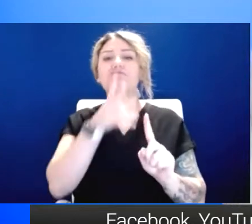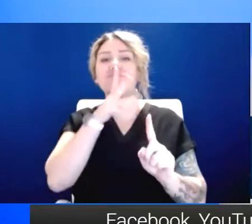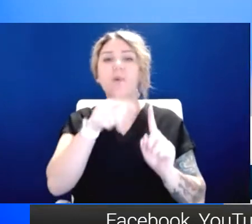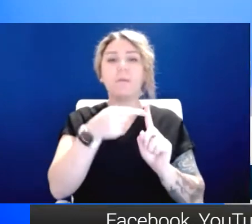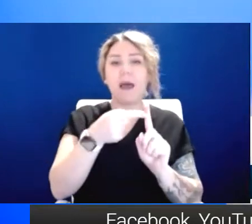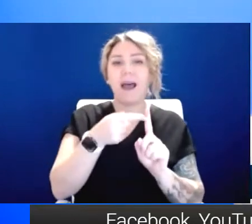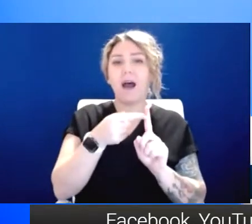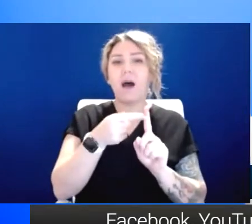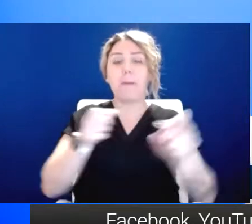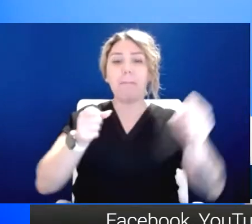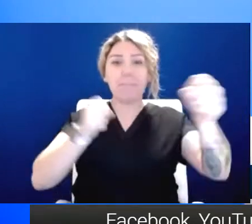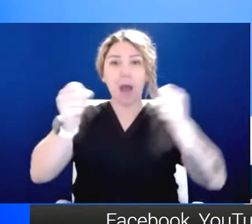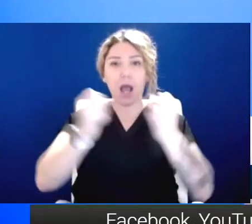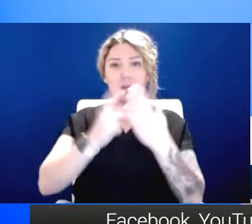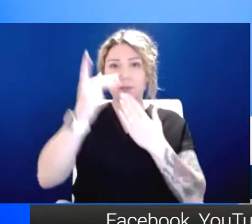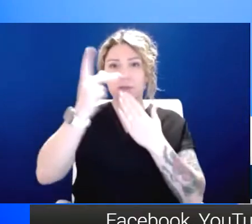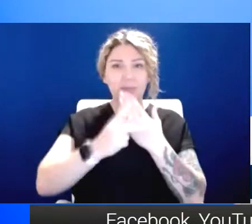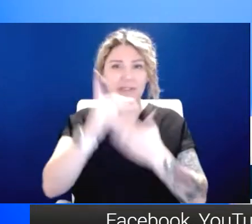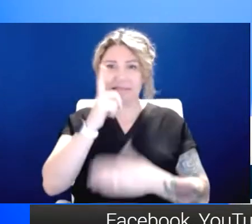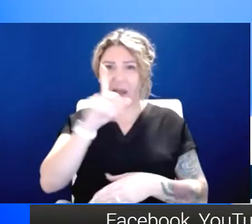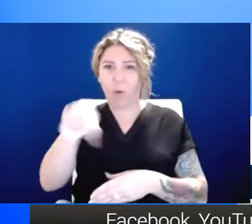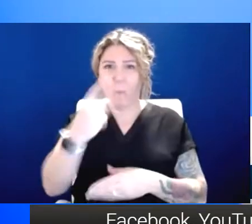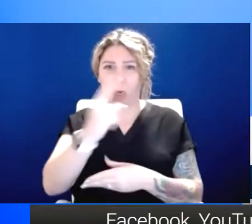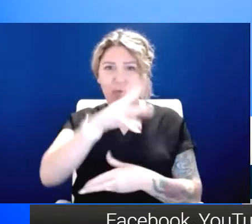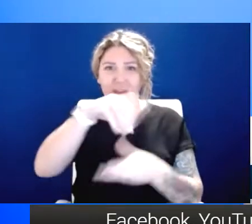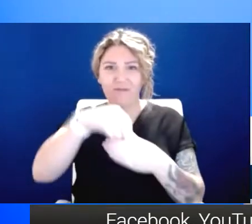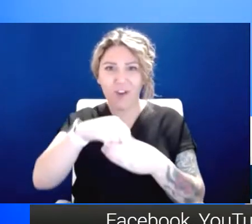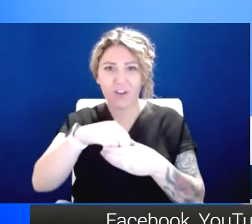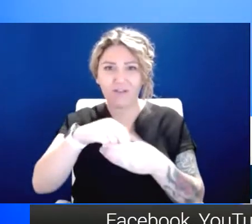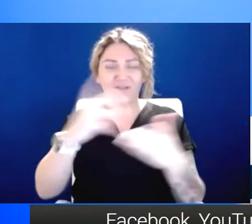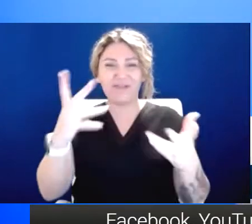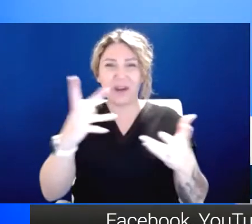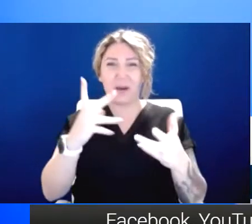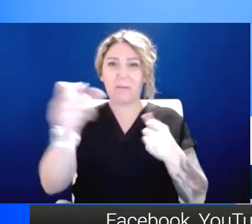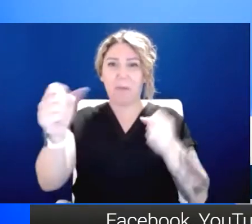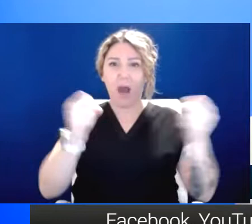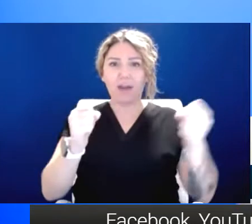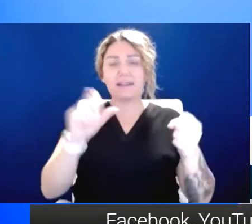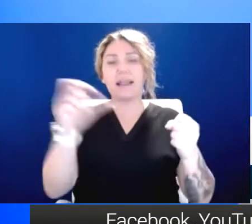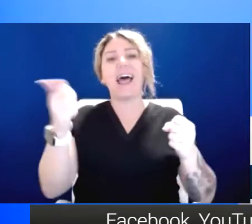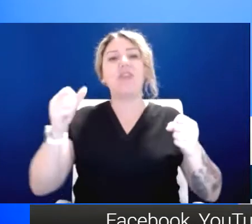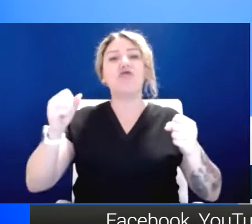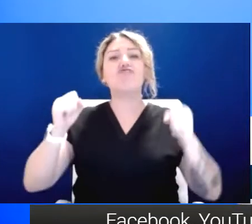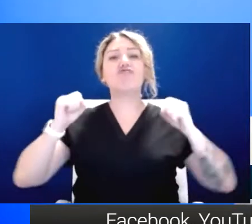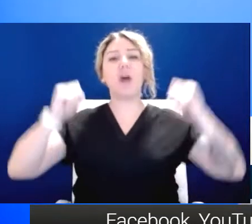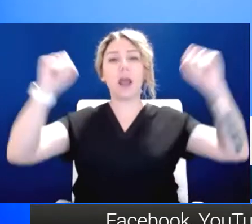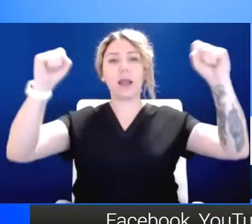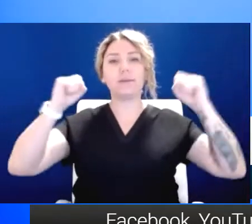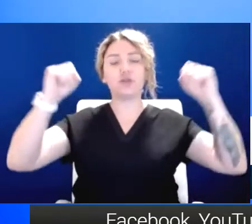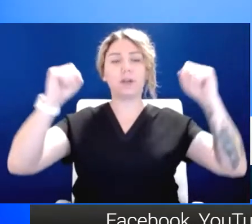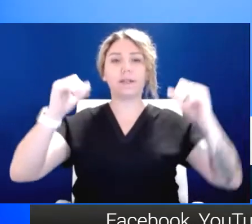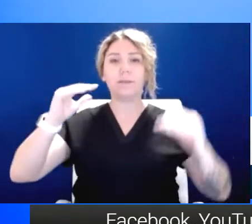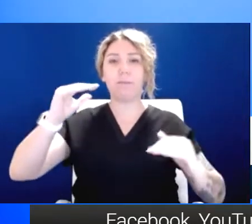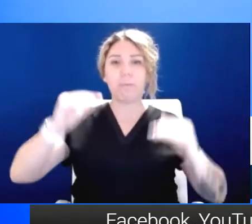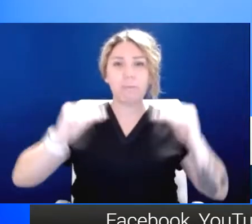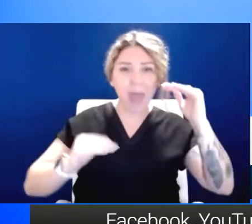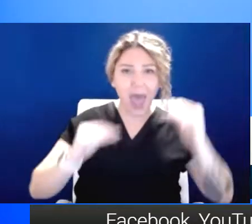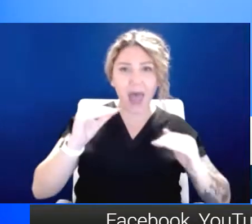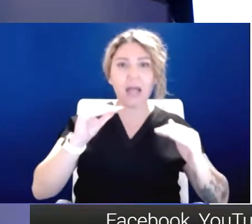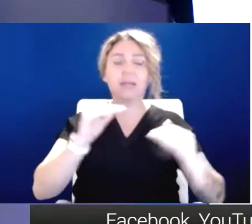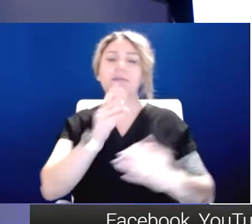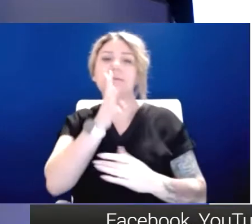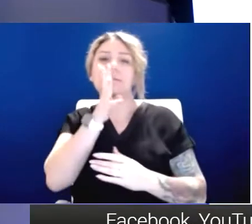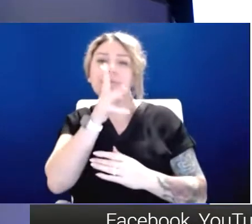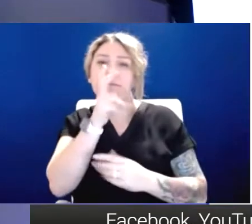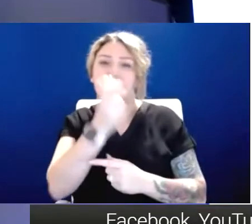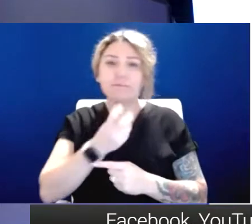does not just involve boxing. It involves a whole bunch of exercises, which includes balance, speech, and other exercises too. Well,